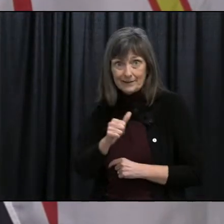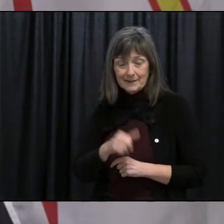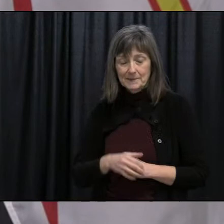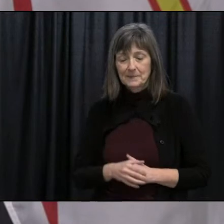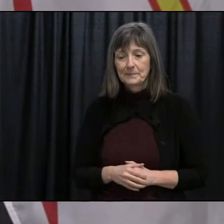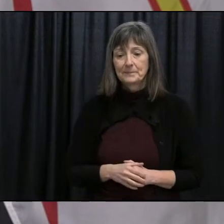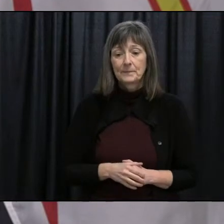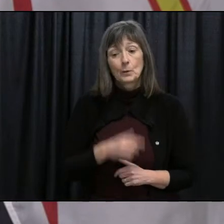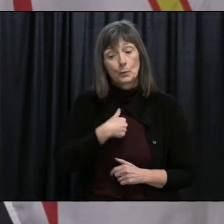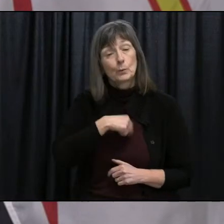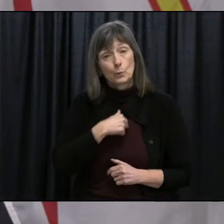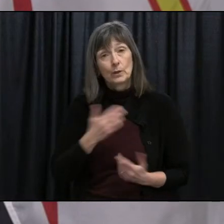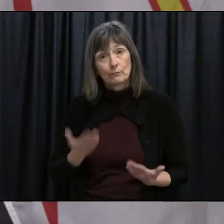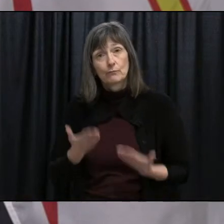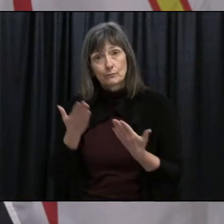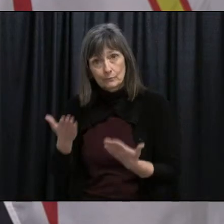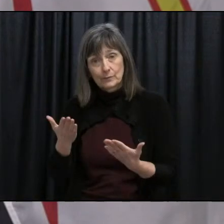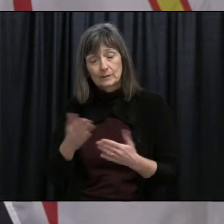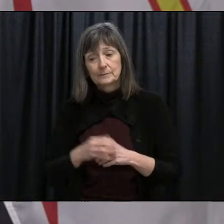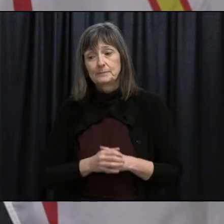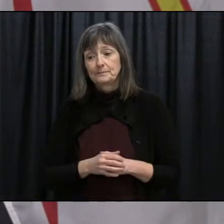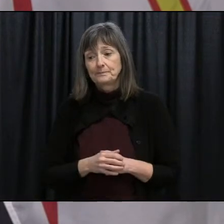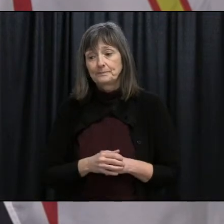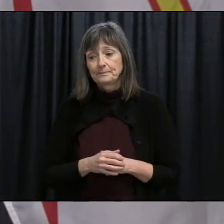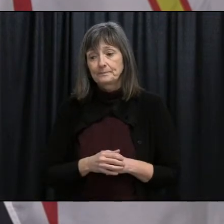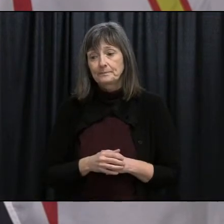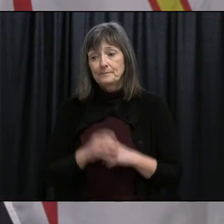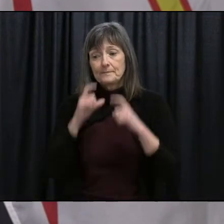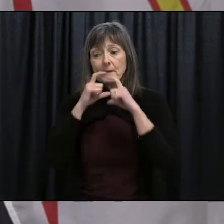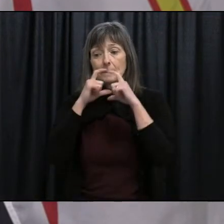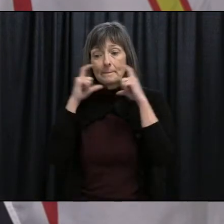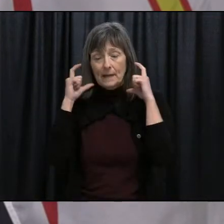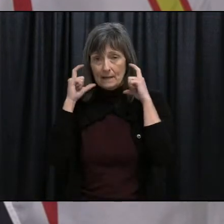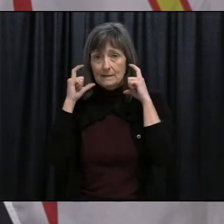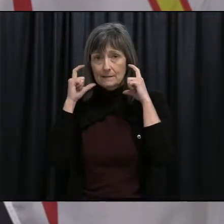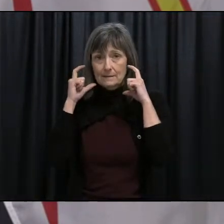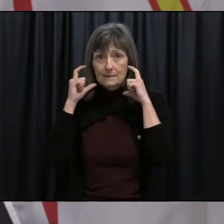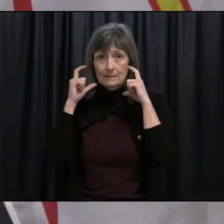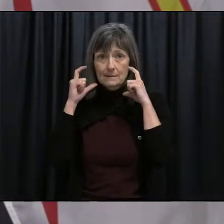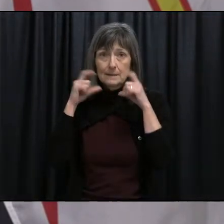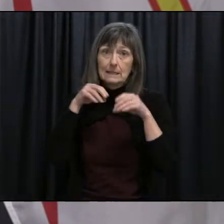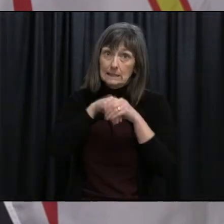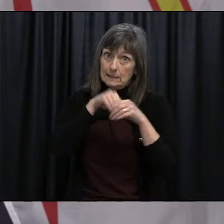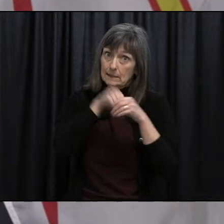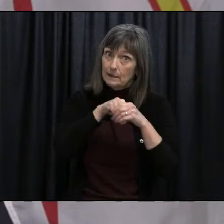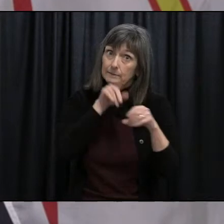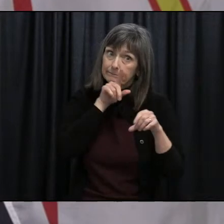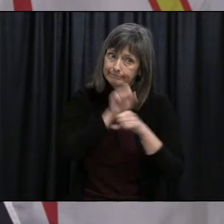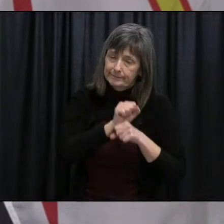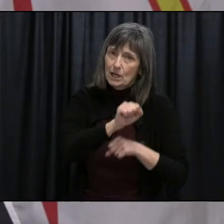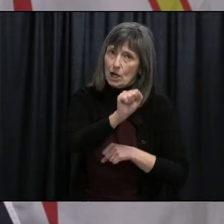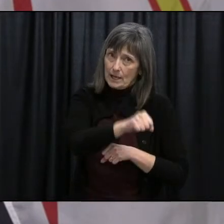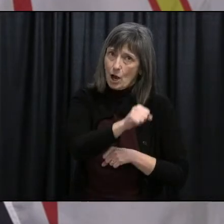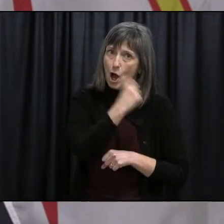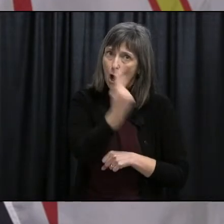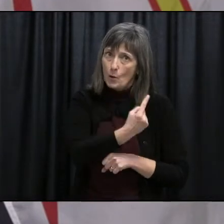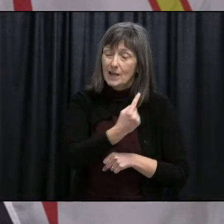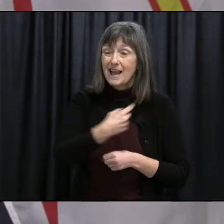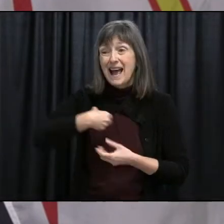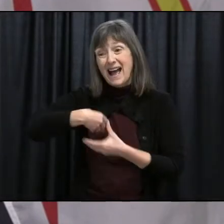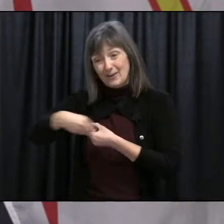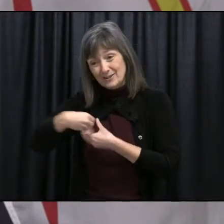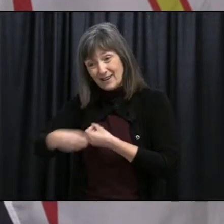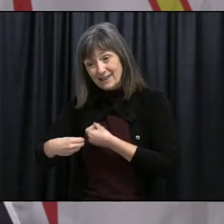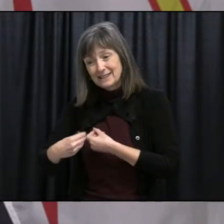our recommendation is for masks to be worn, certainly indoors. But the outdoor